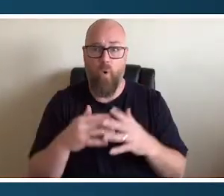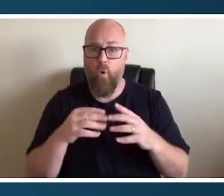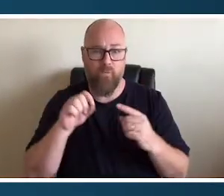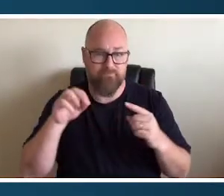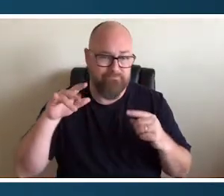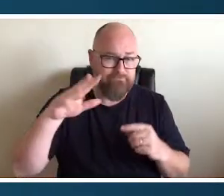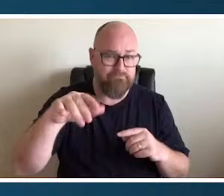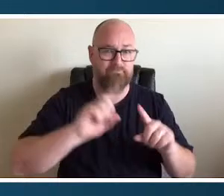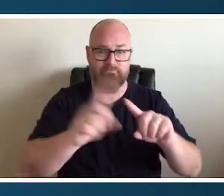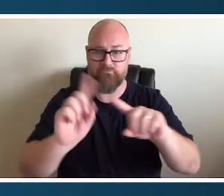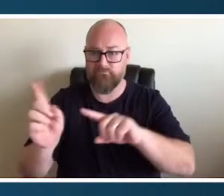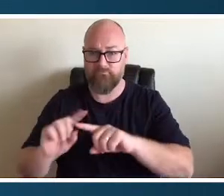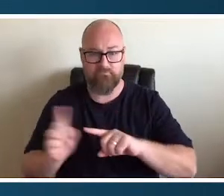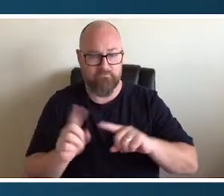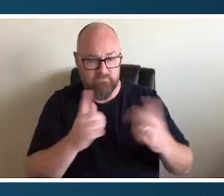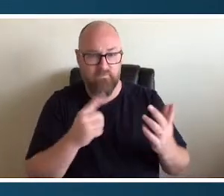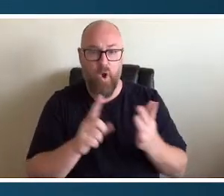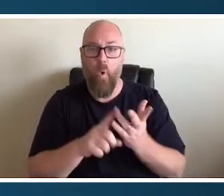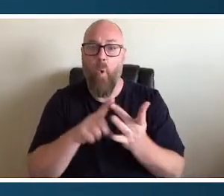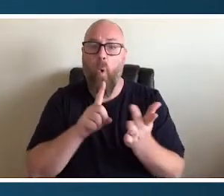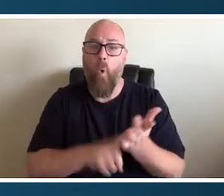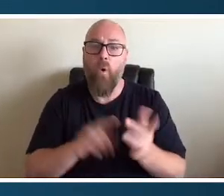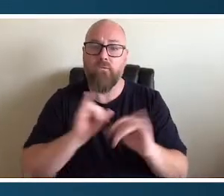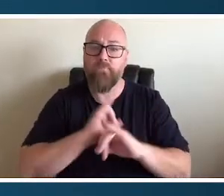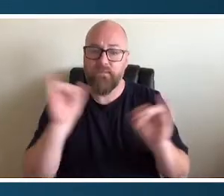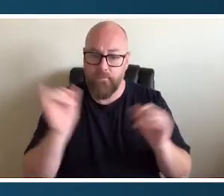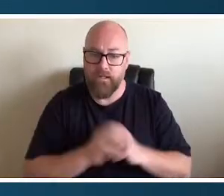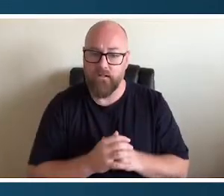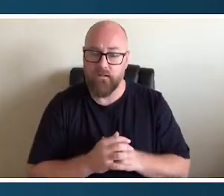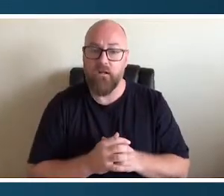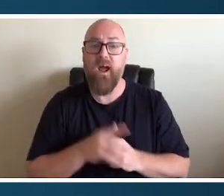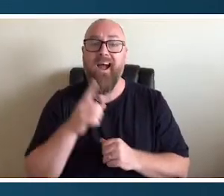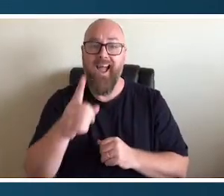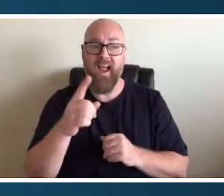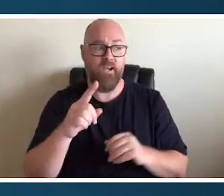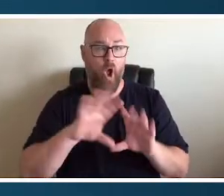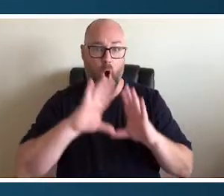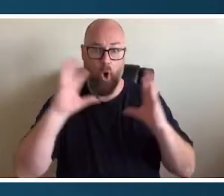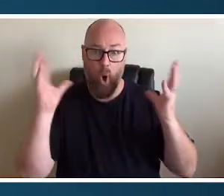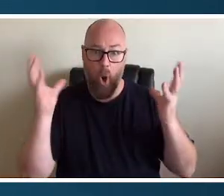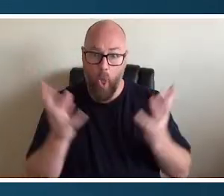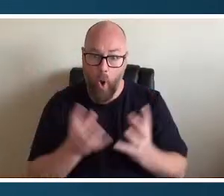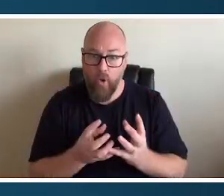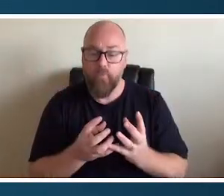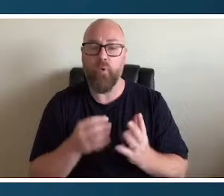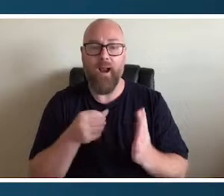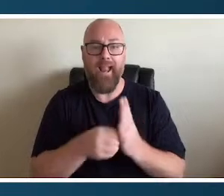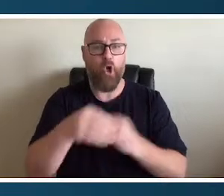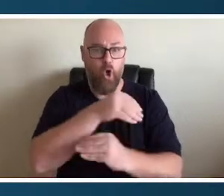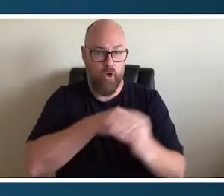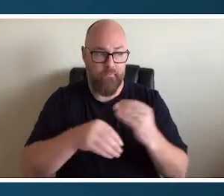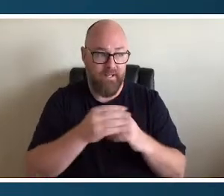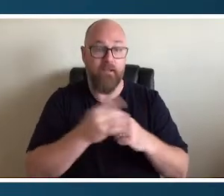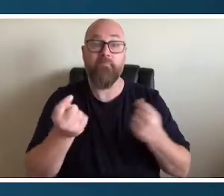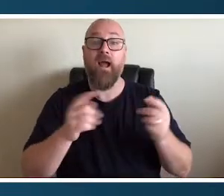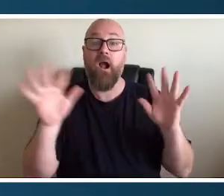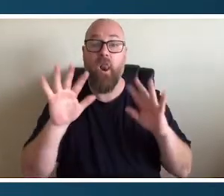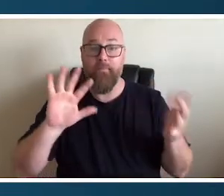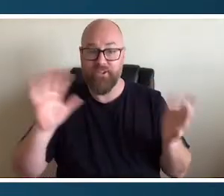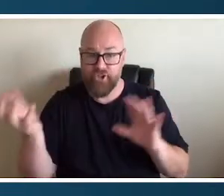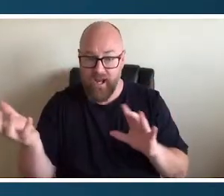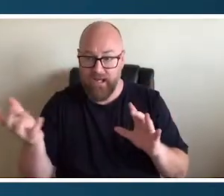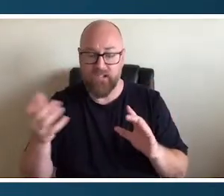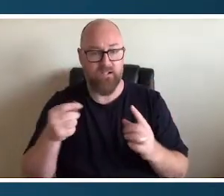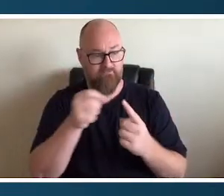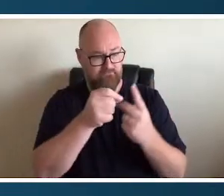another pandemic, and a stagnating global economy, and the profound effects of climate change, there is also